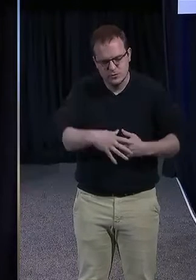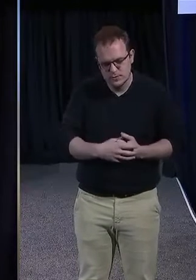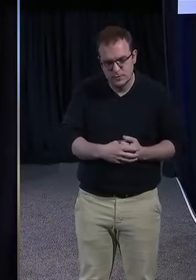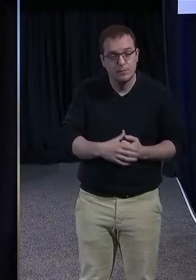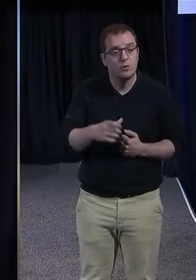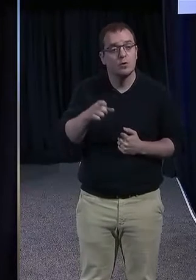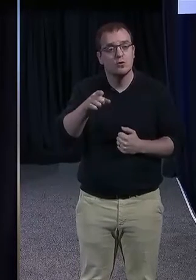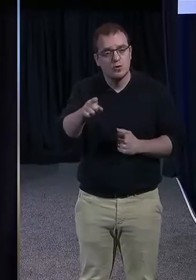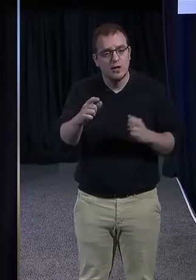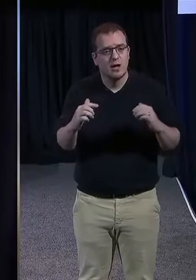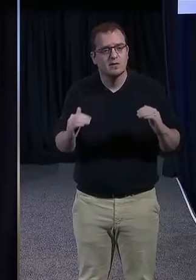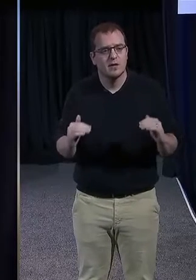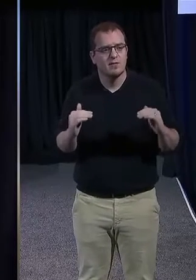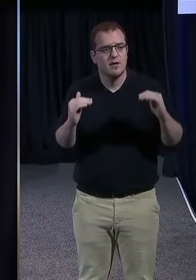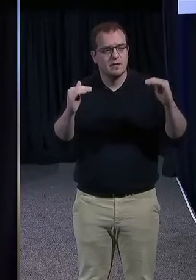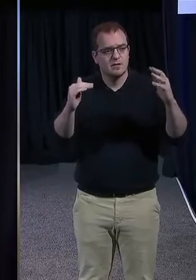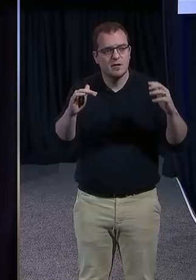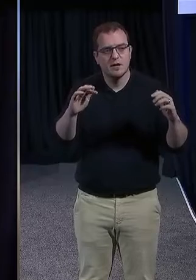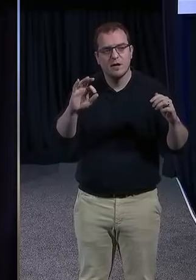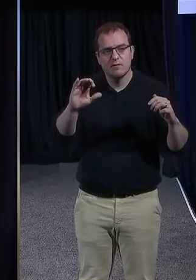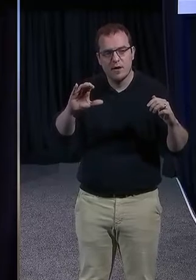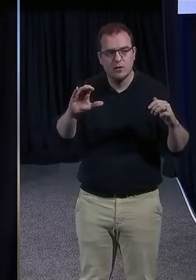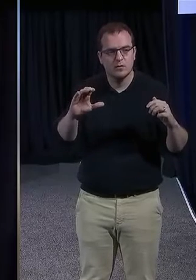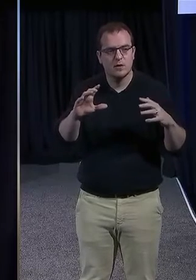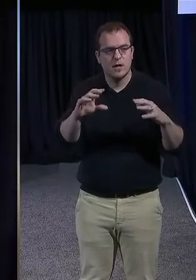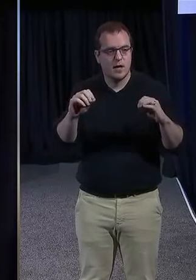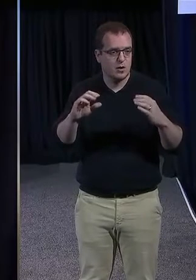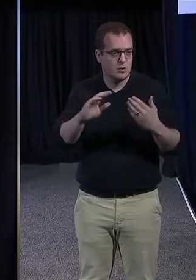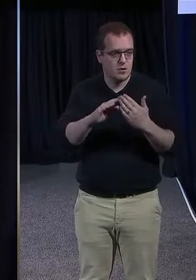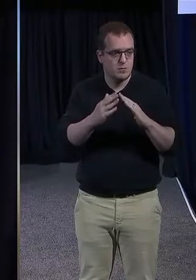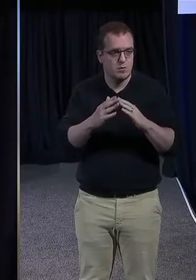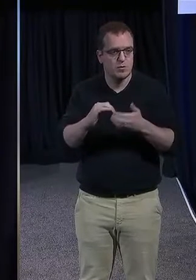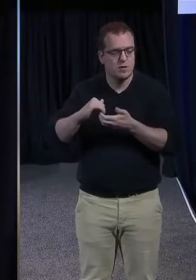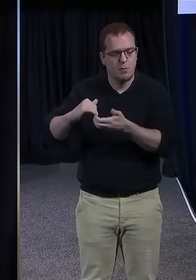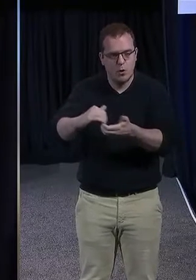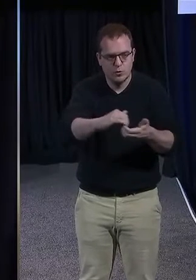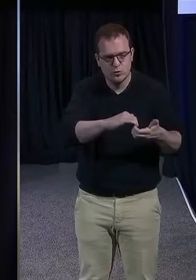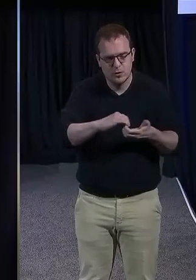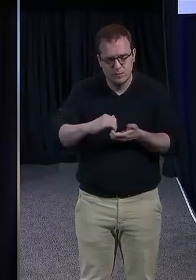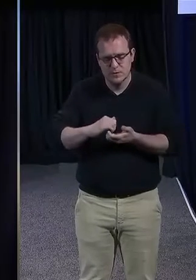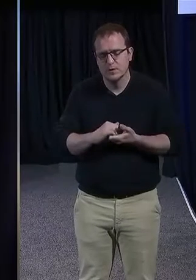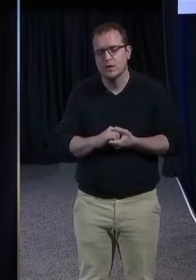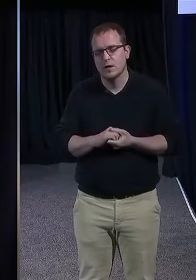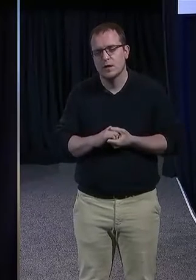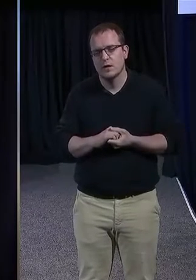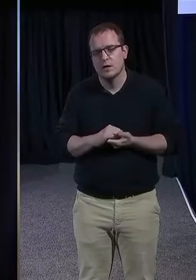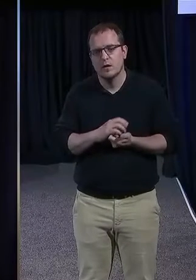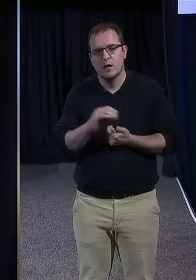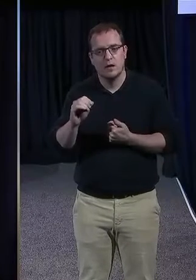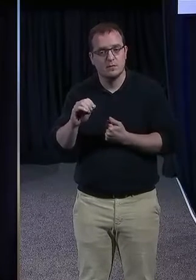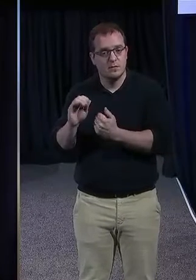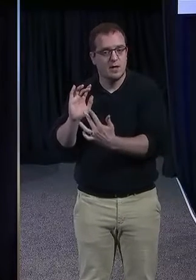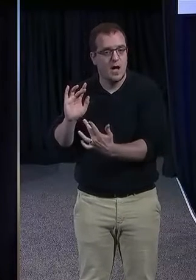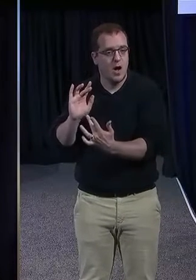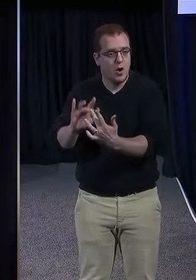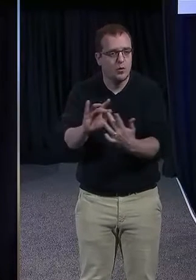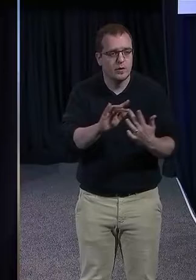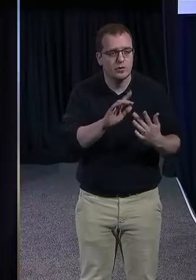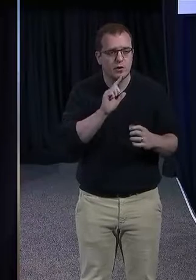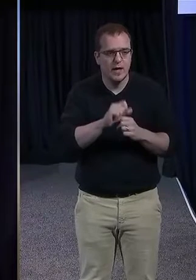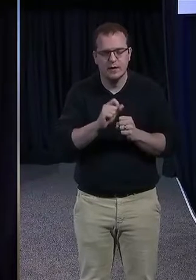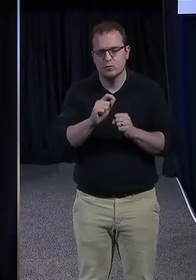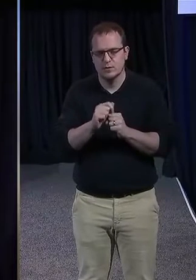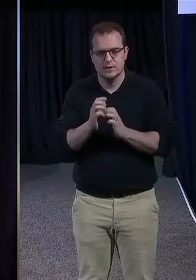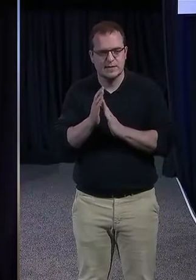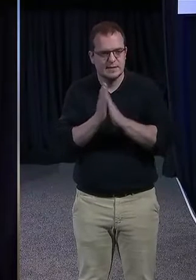has advanced faculty and community partnerships and outreach, and